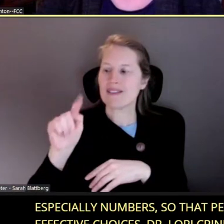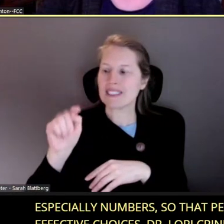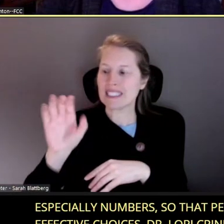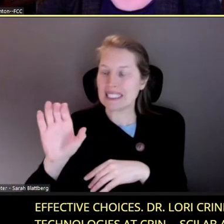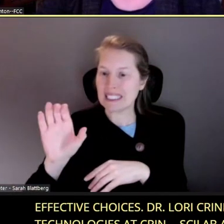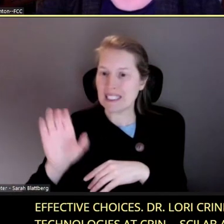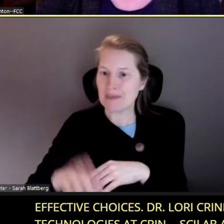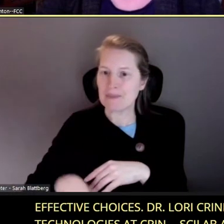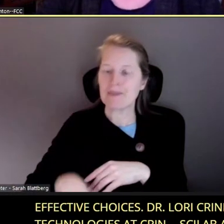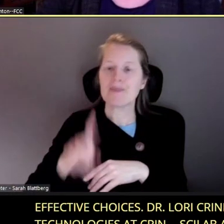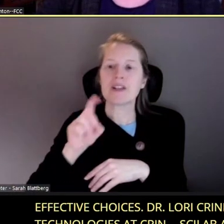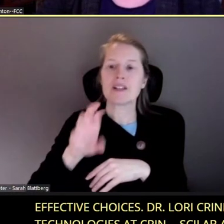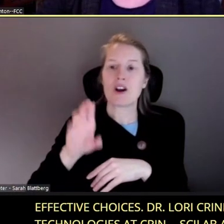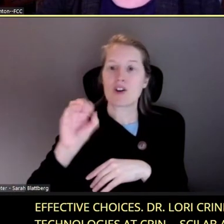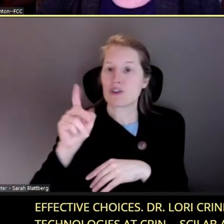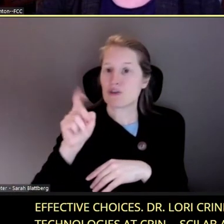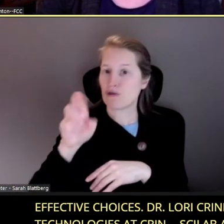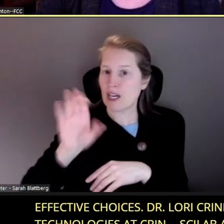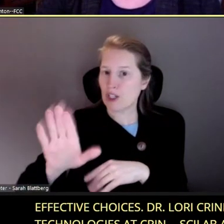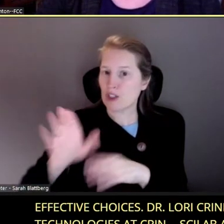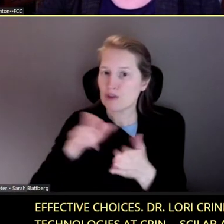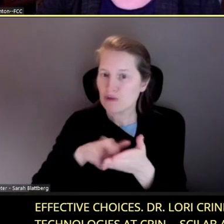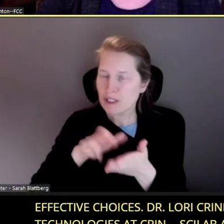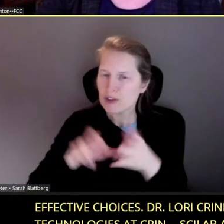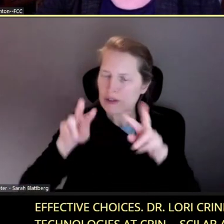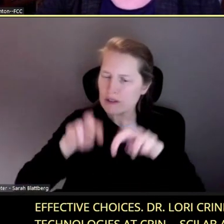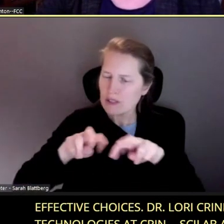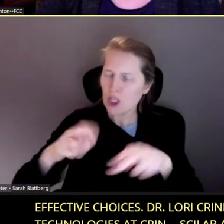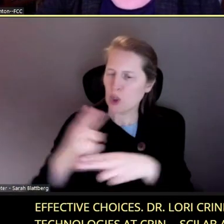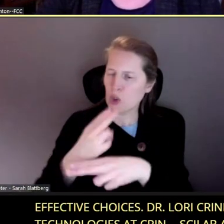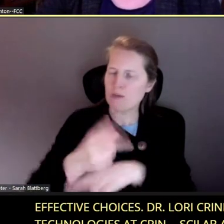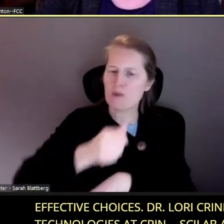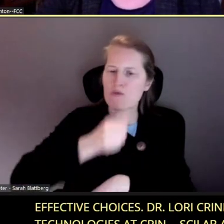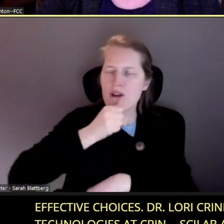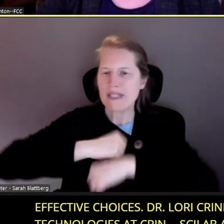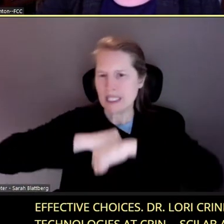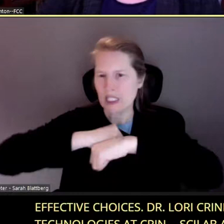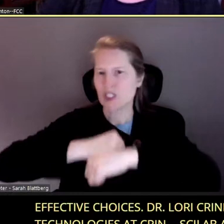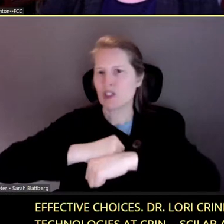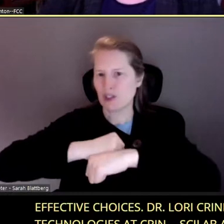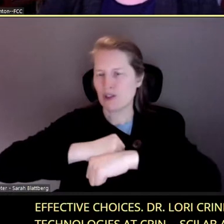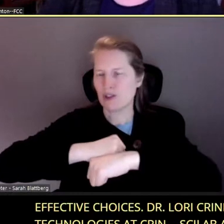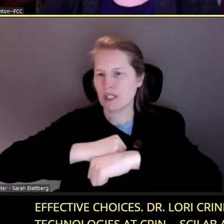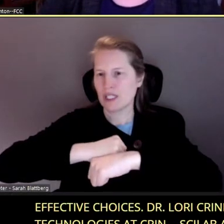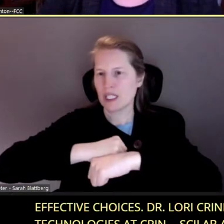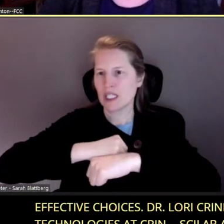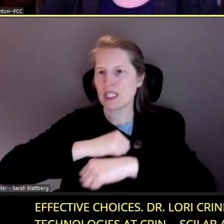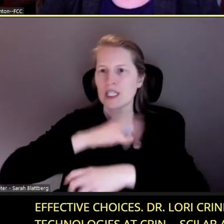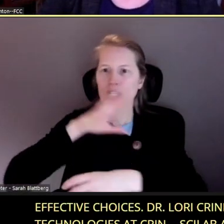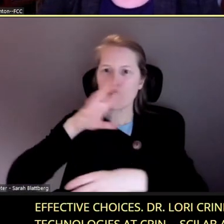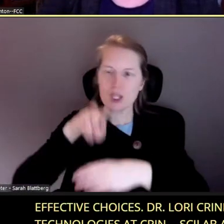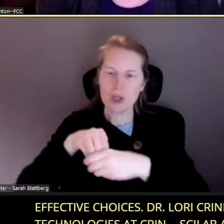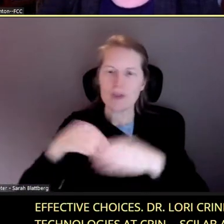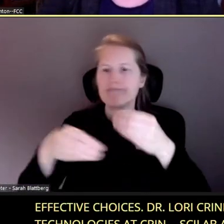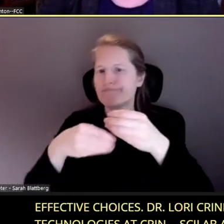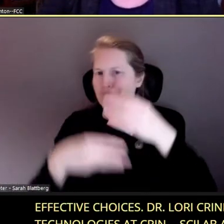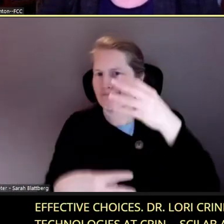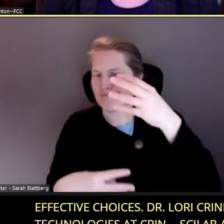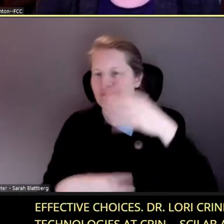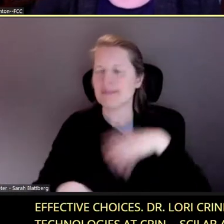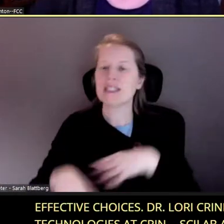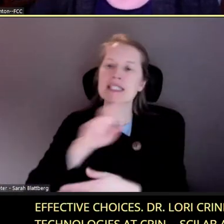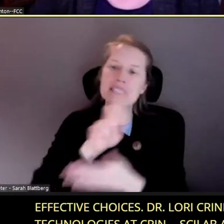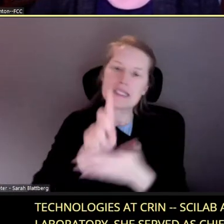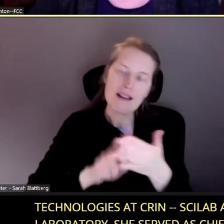Dr. Craner's research focuses on usable privacy and security and has included, among other things, the design